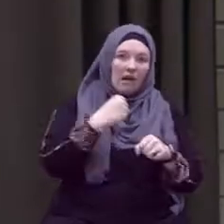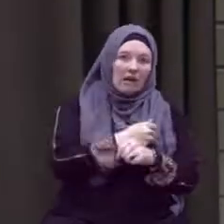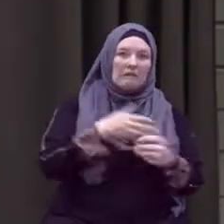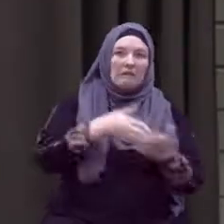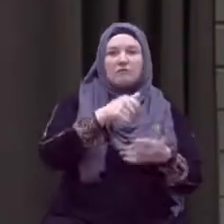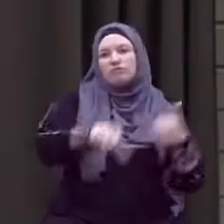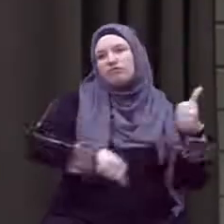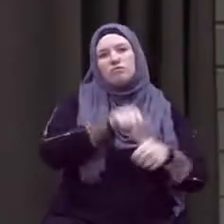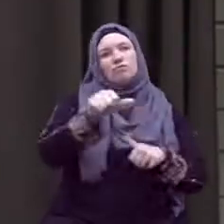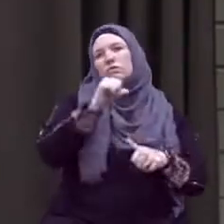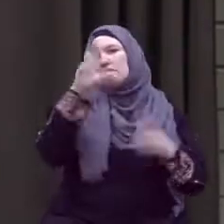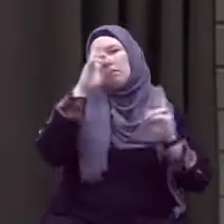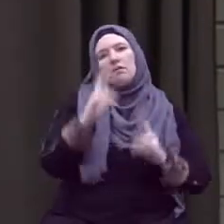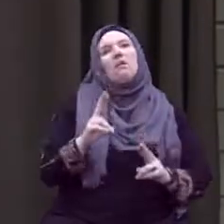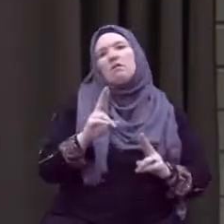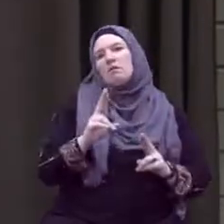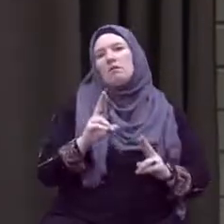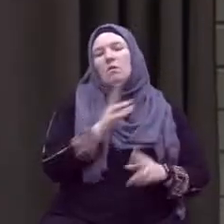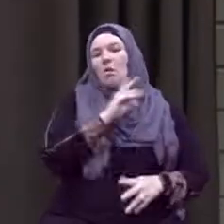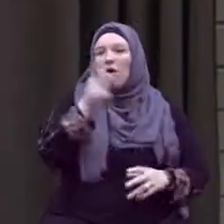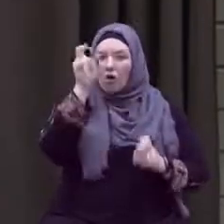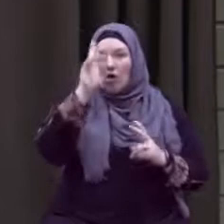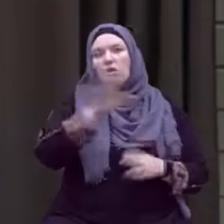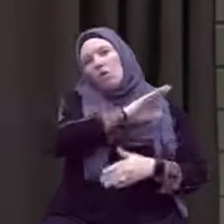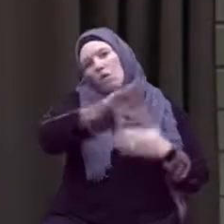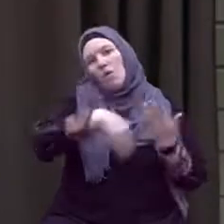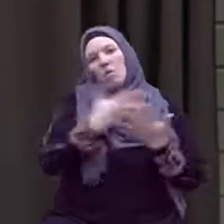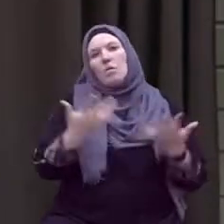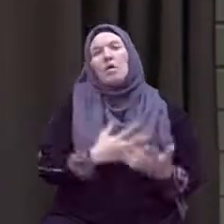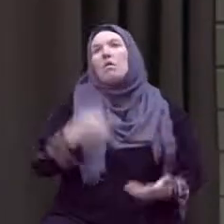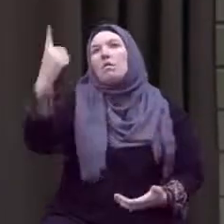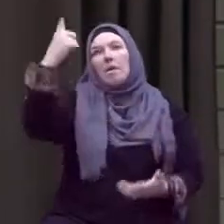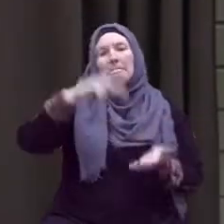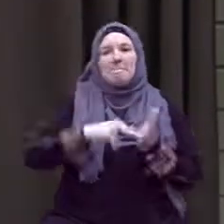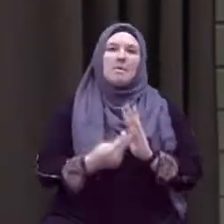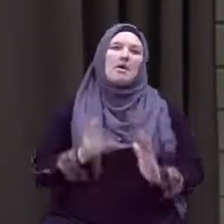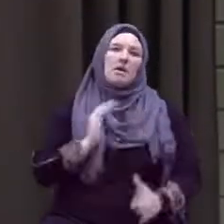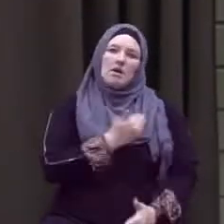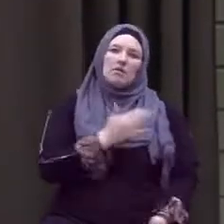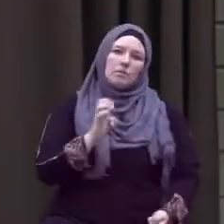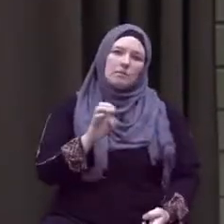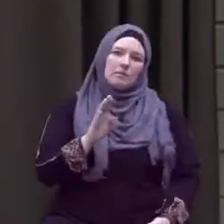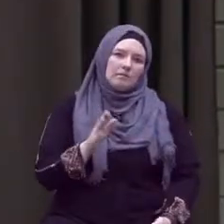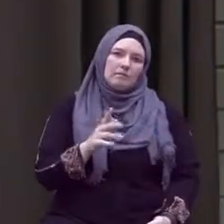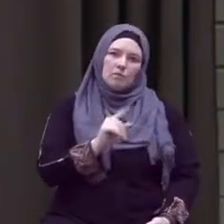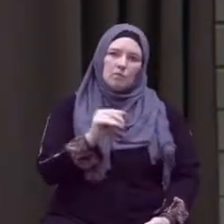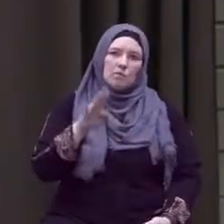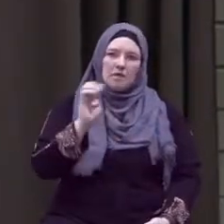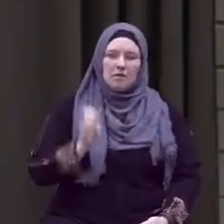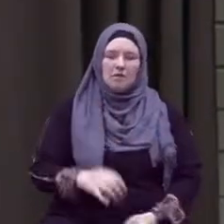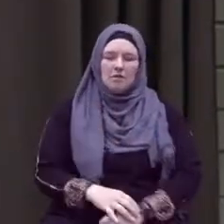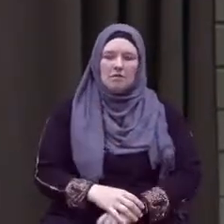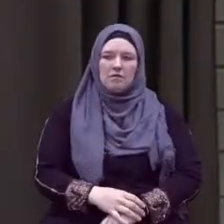have dishonored all what Allah has meant us to be.